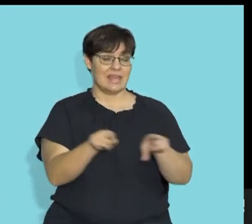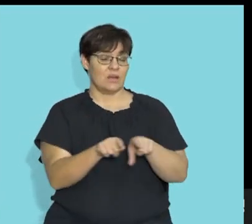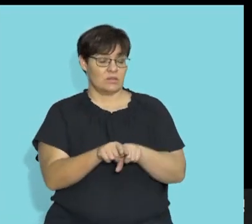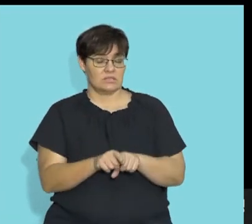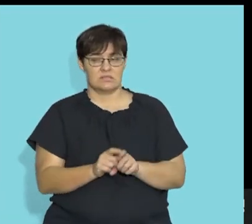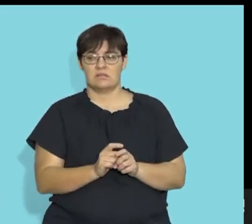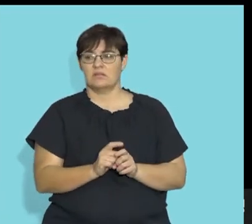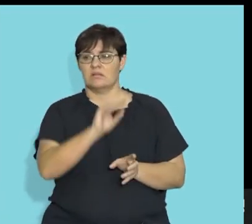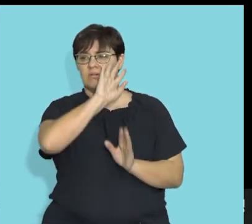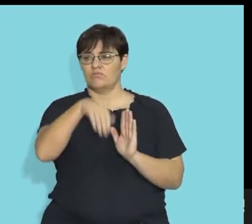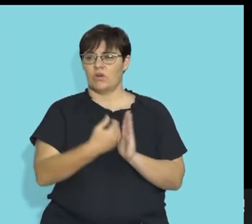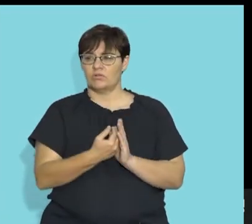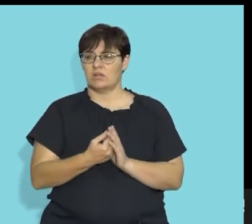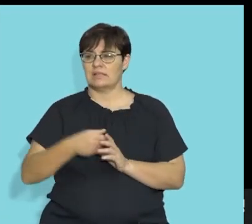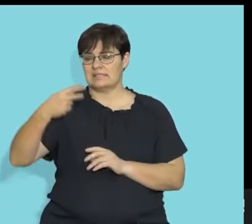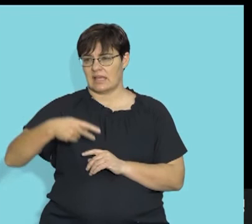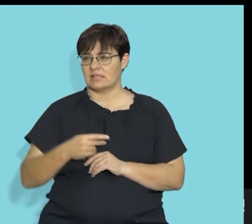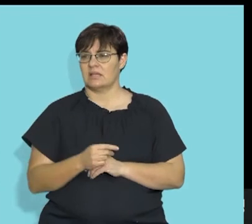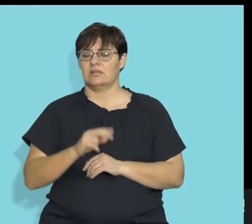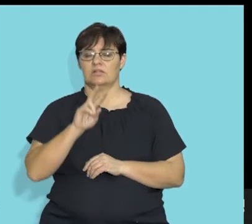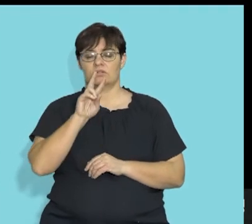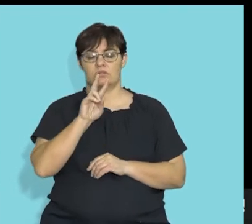So K is equal to, if I round to the